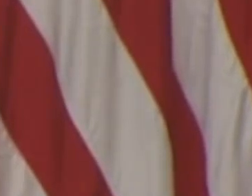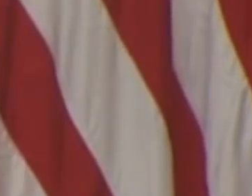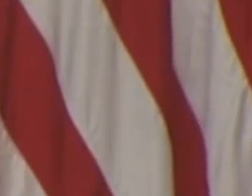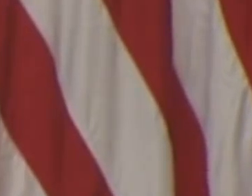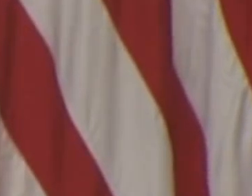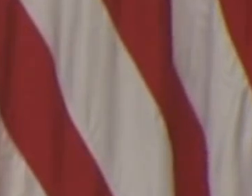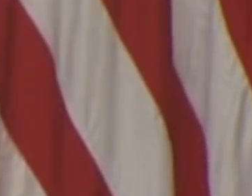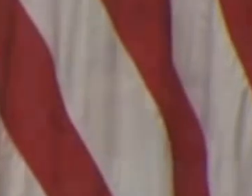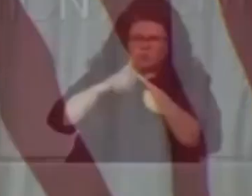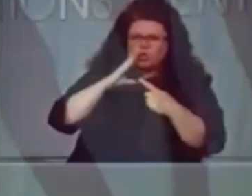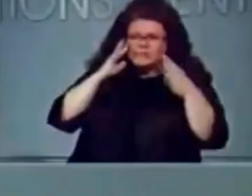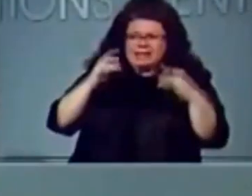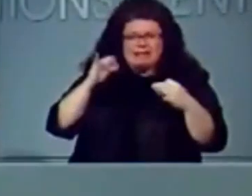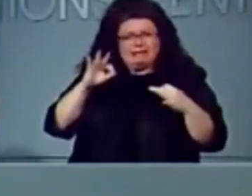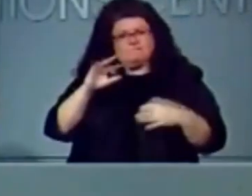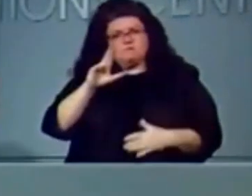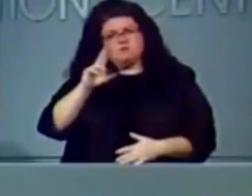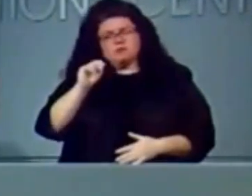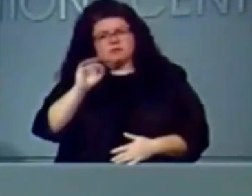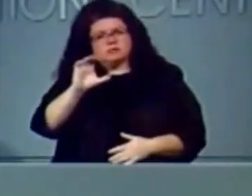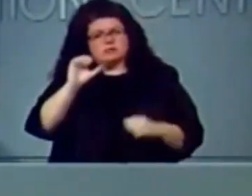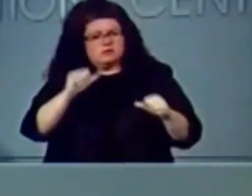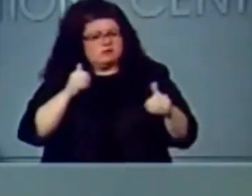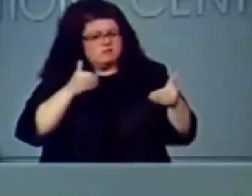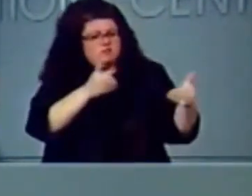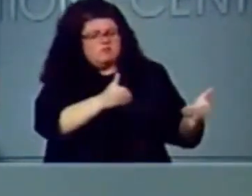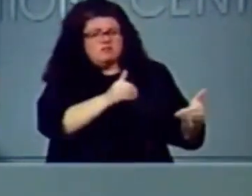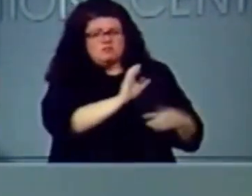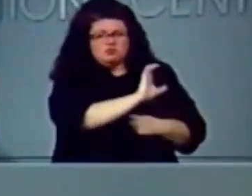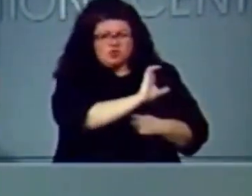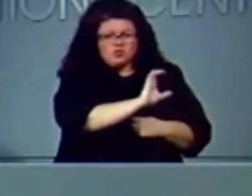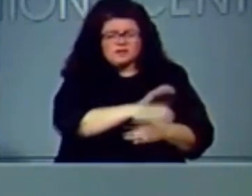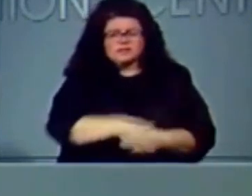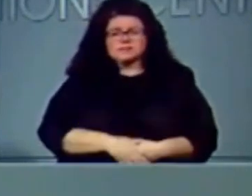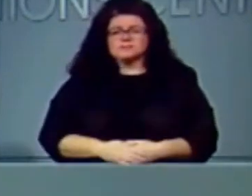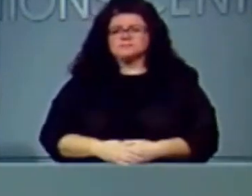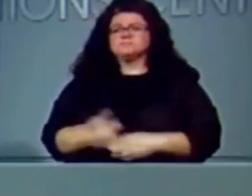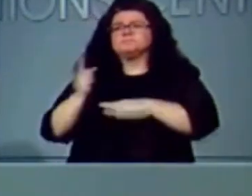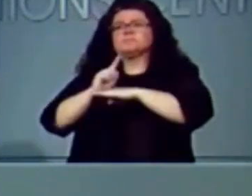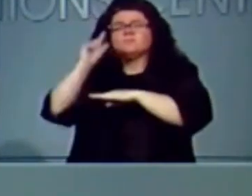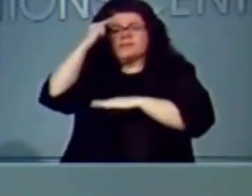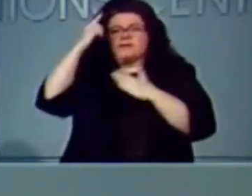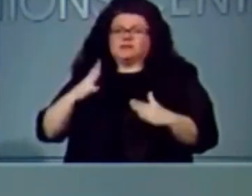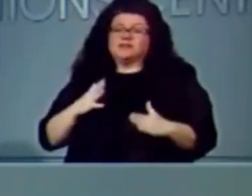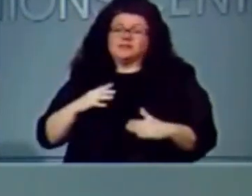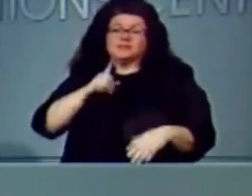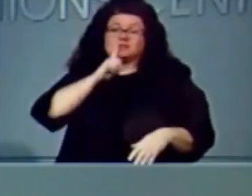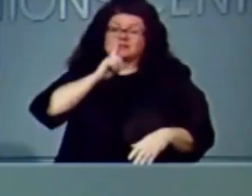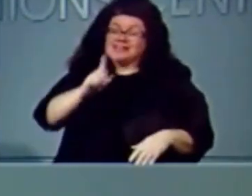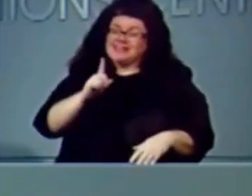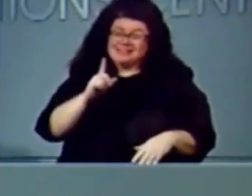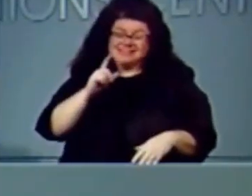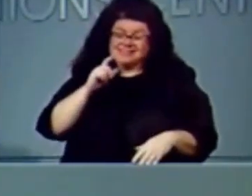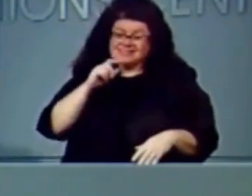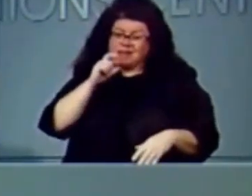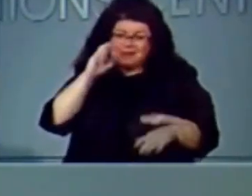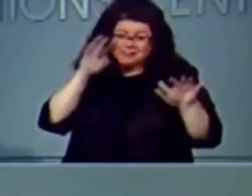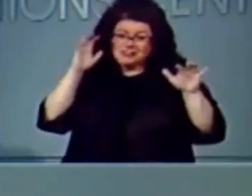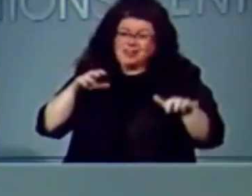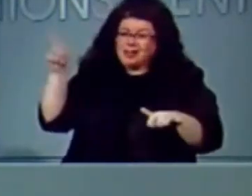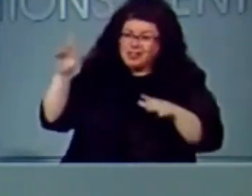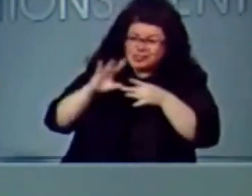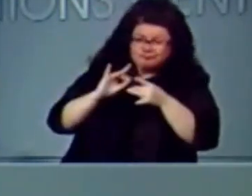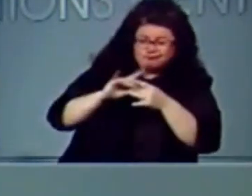have no choice. It's a really interesting story. The president issuing an ultimatum telling North Carolina that if the state can't commit to